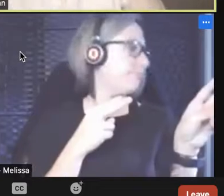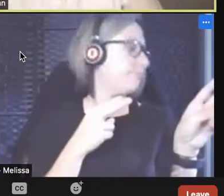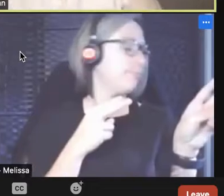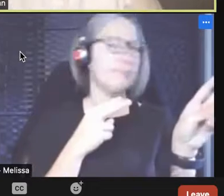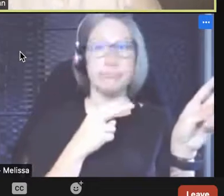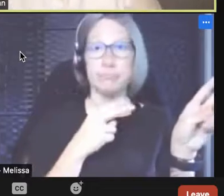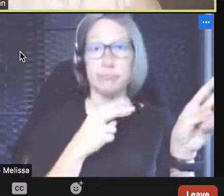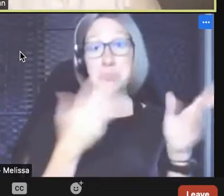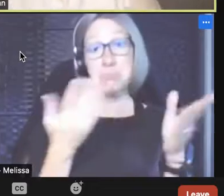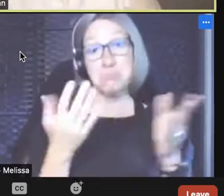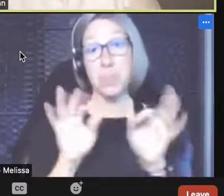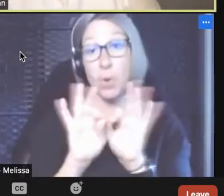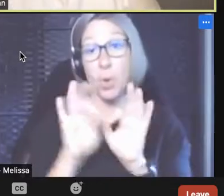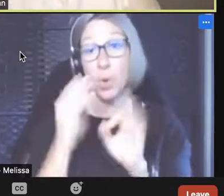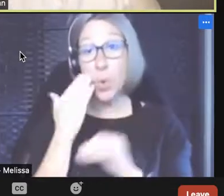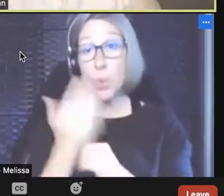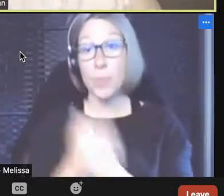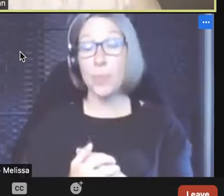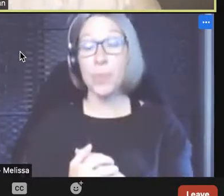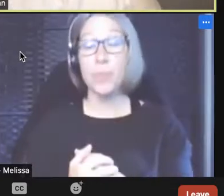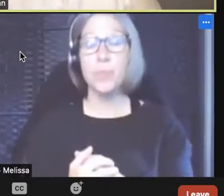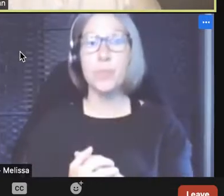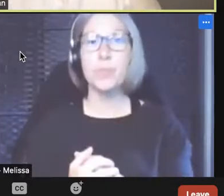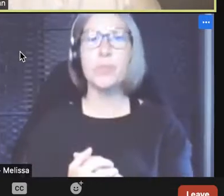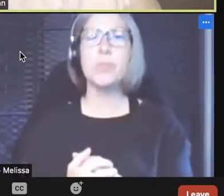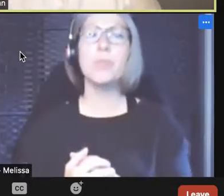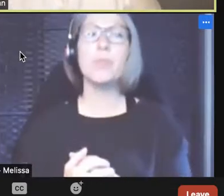All right, so